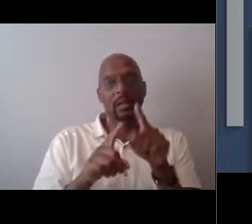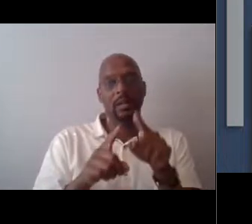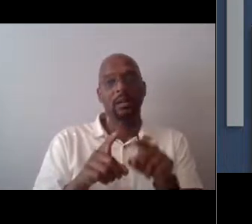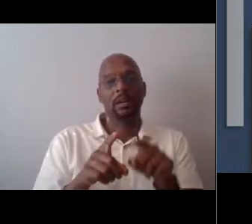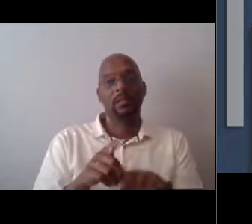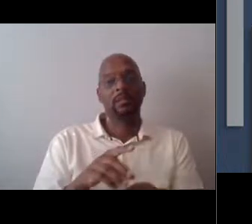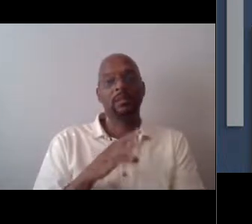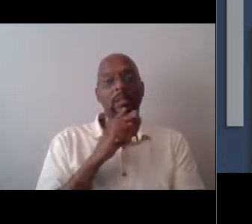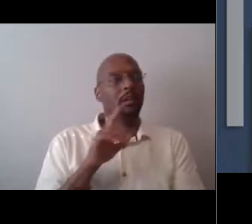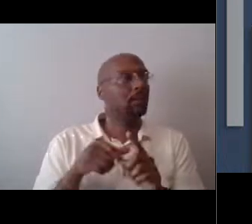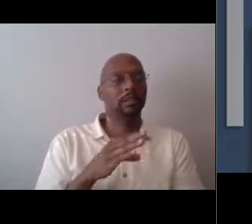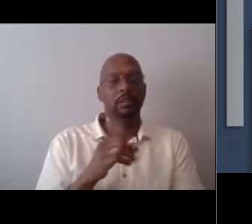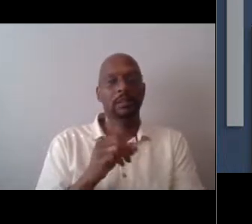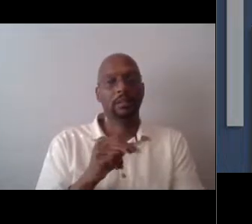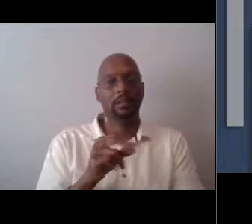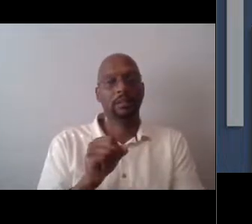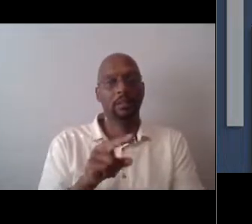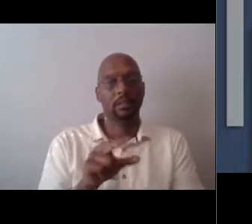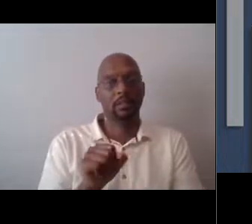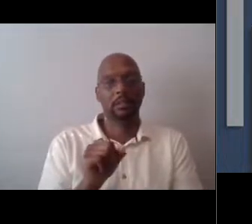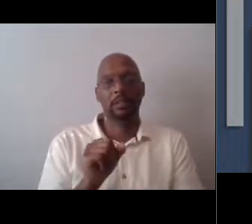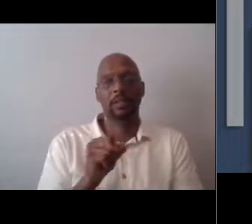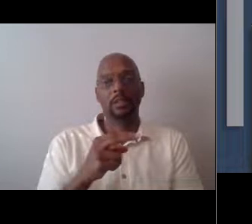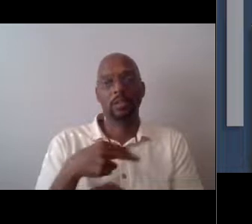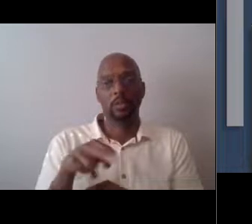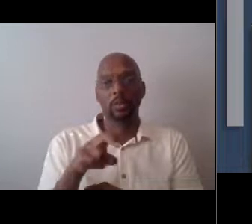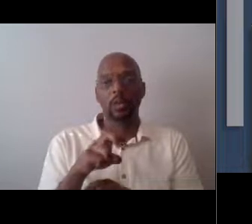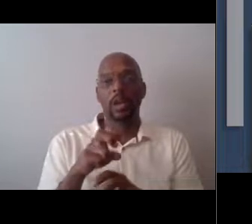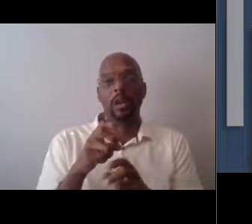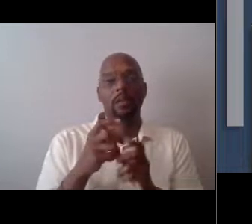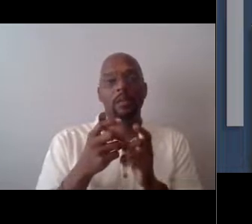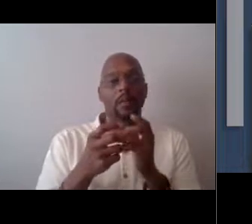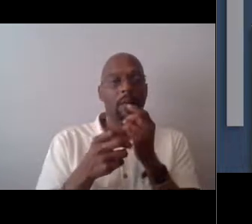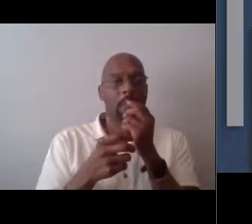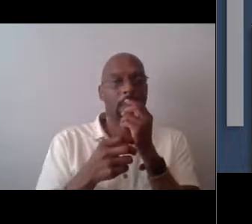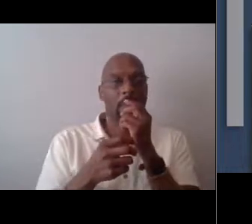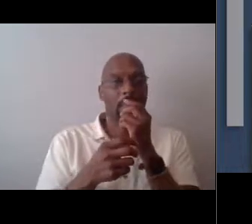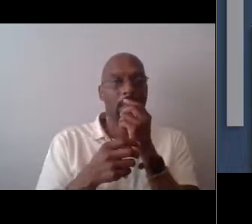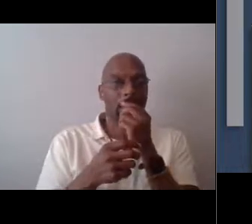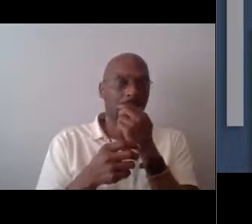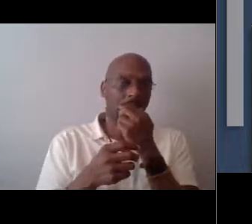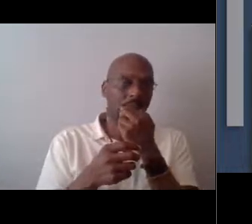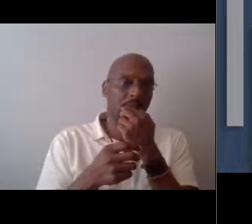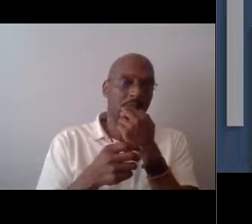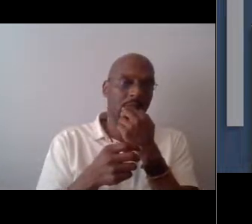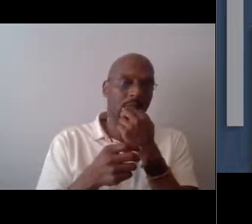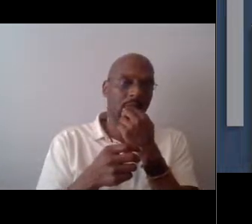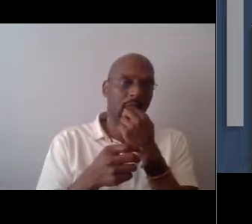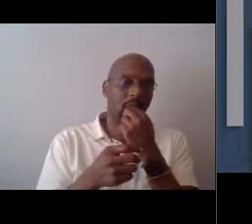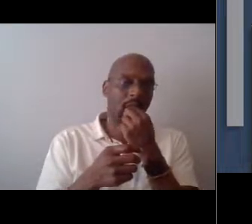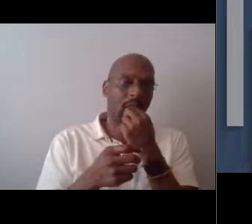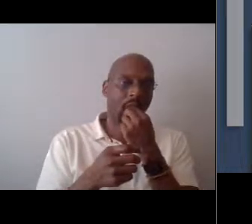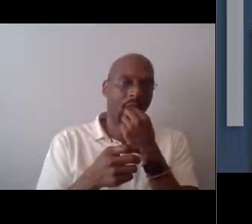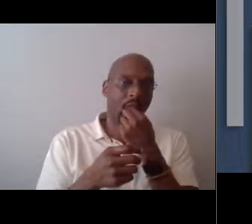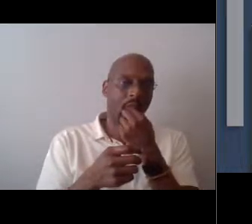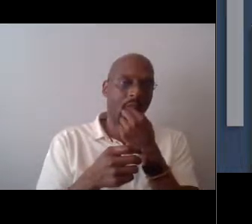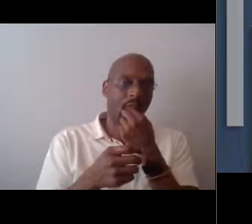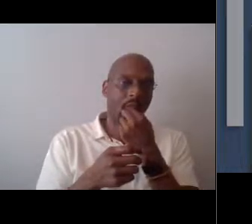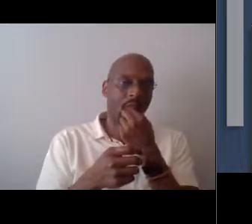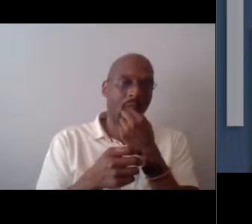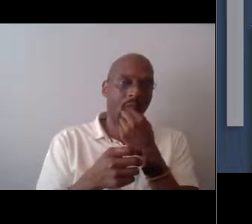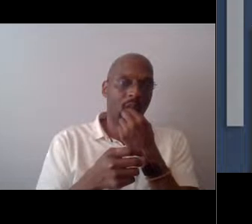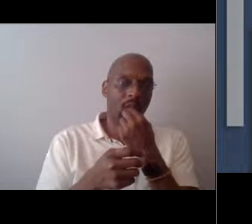gets subsumed by a wealthier community around it. So by enabling an analysis at such a granular level, we're hoping to be able to kind